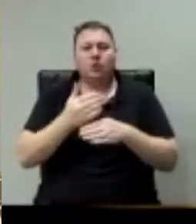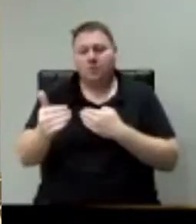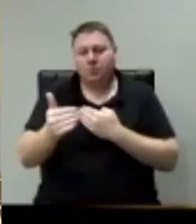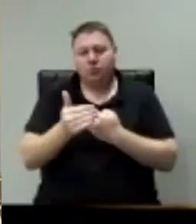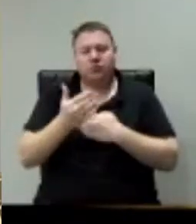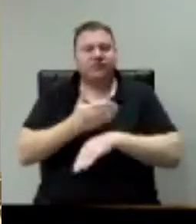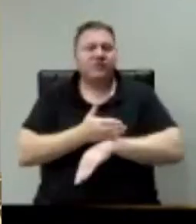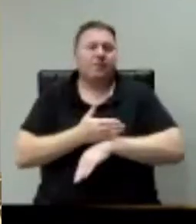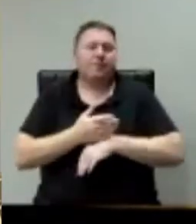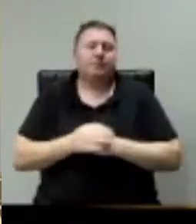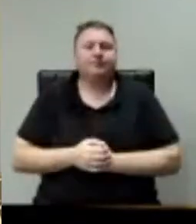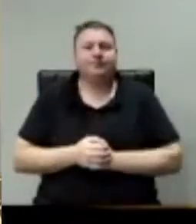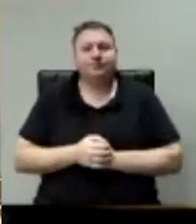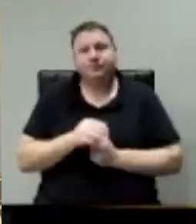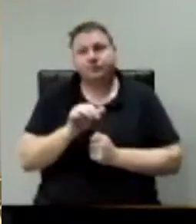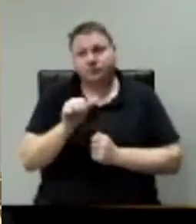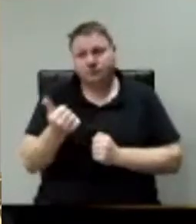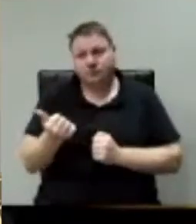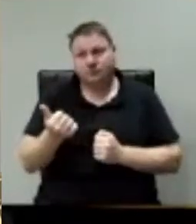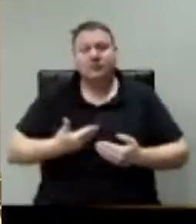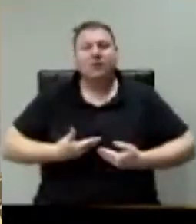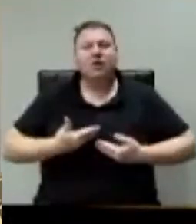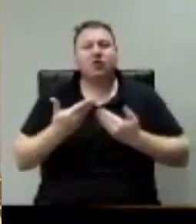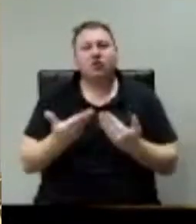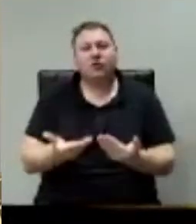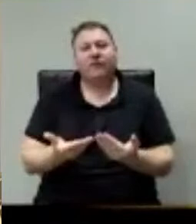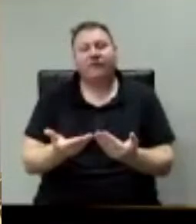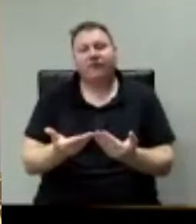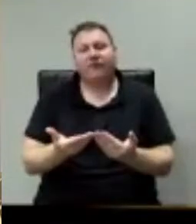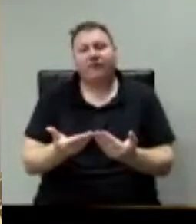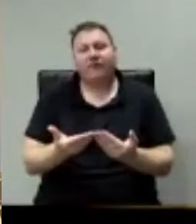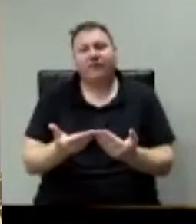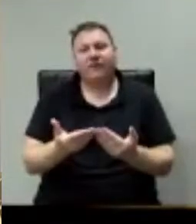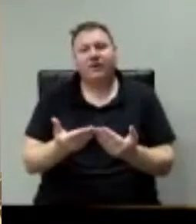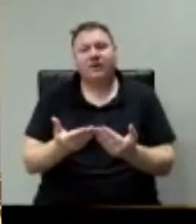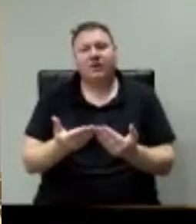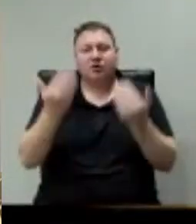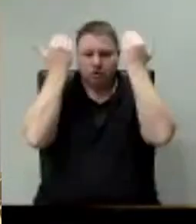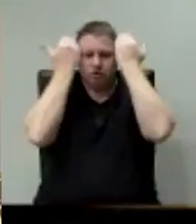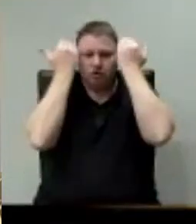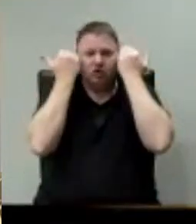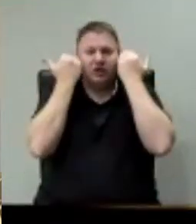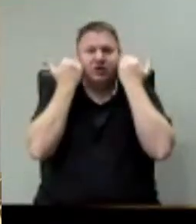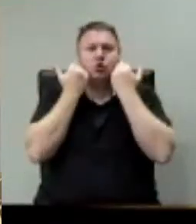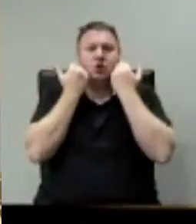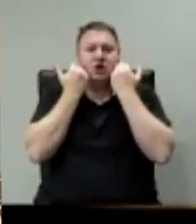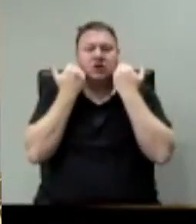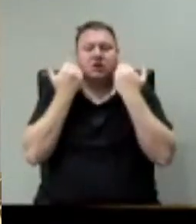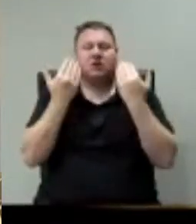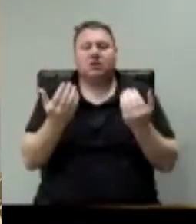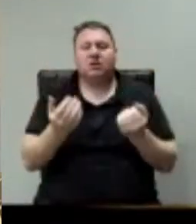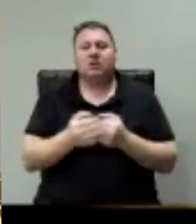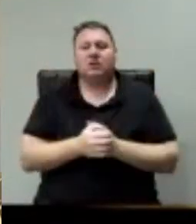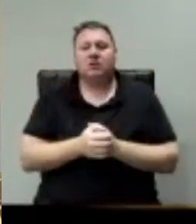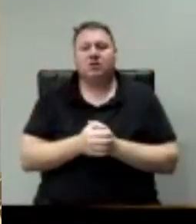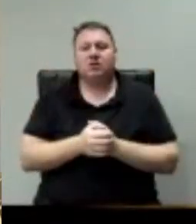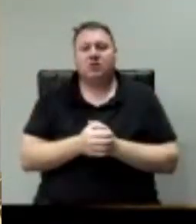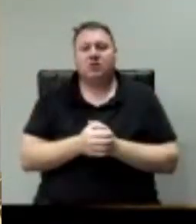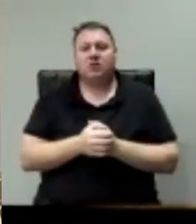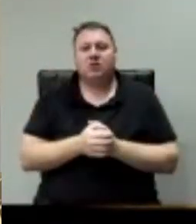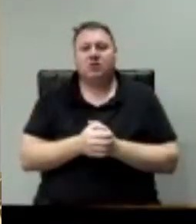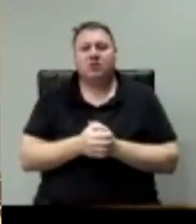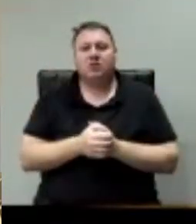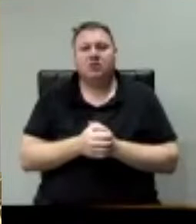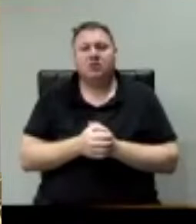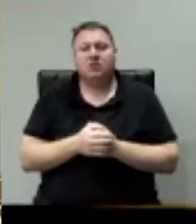time that I did. Then I, of course, went to go and serve in the judiciary And I'm also an